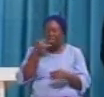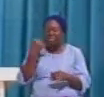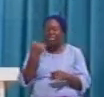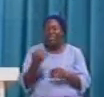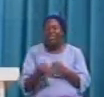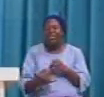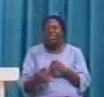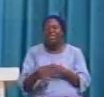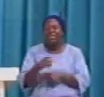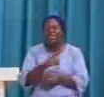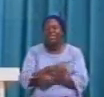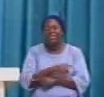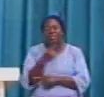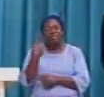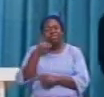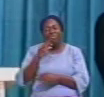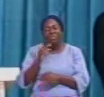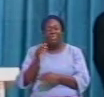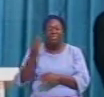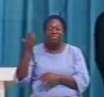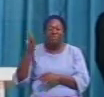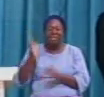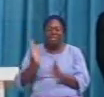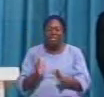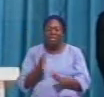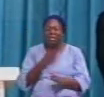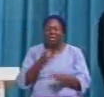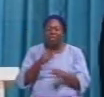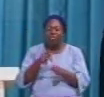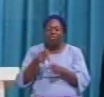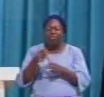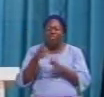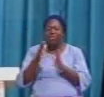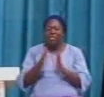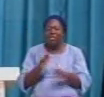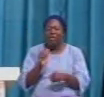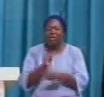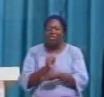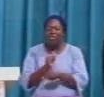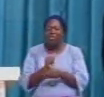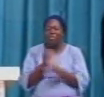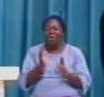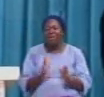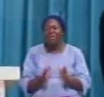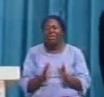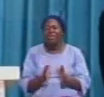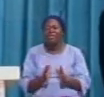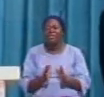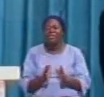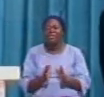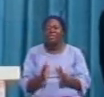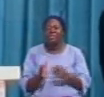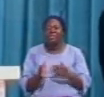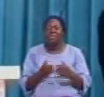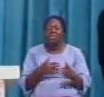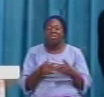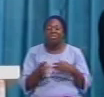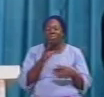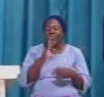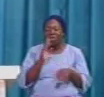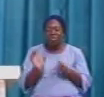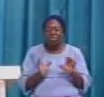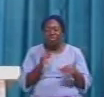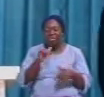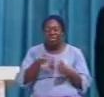the ministers and professional workers, whatever you are doing in the